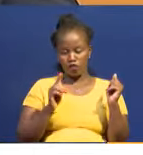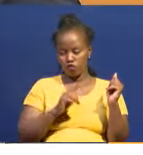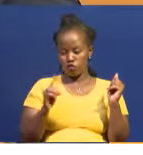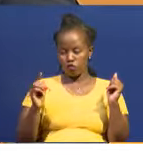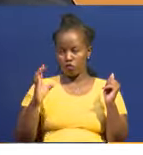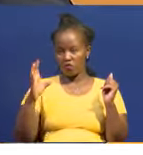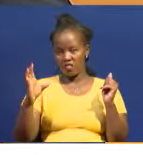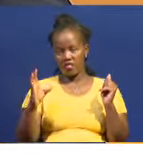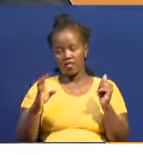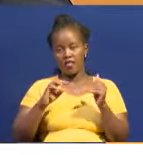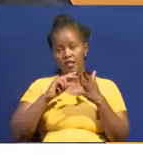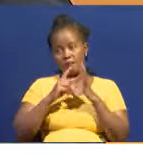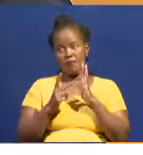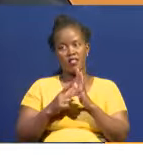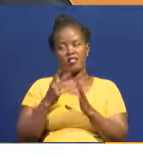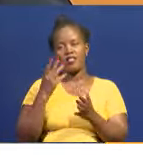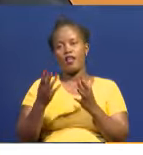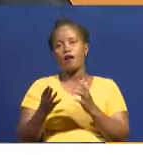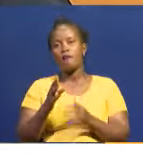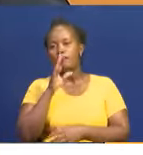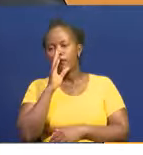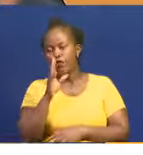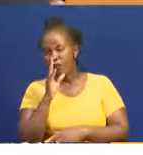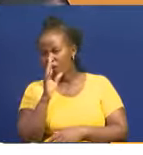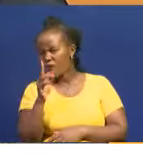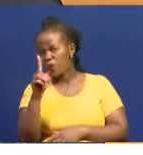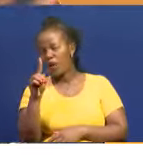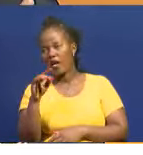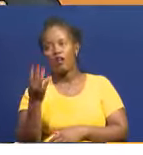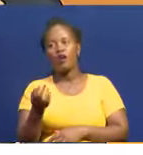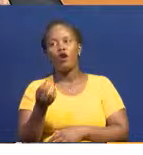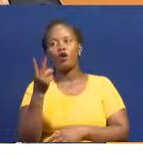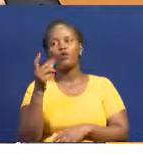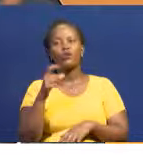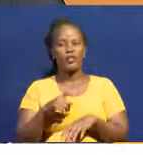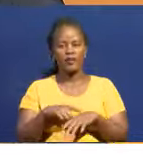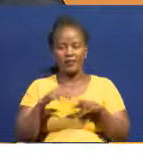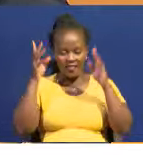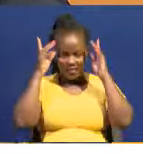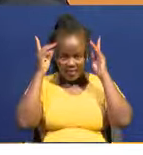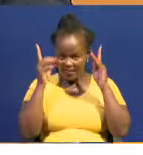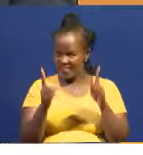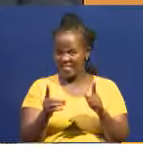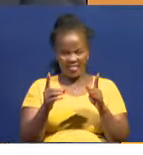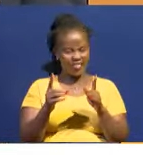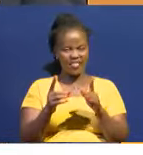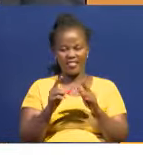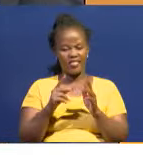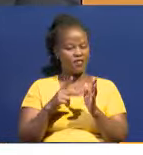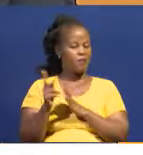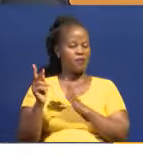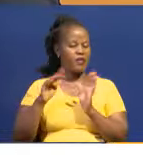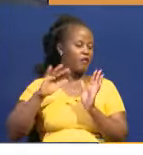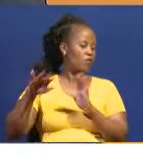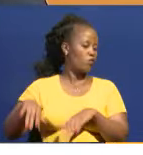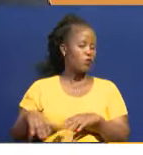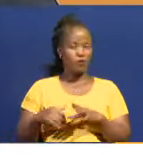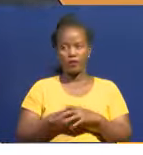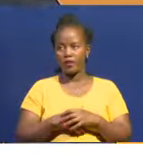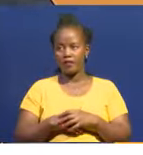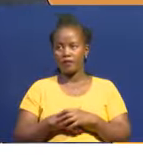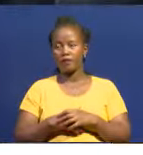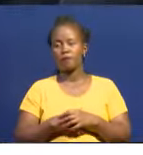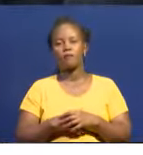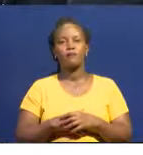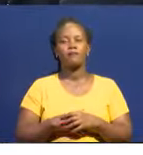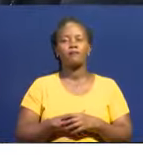means probably you borrowed once or twice and you decided kukua mujanja. So you now, felt that well done, Sigei, who says sema pole pole hapo